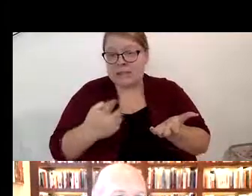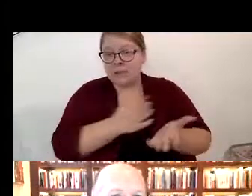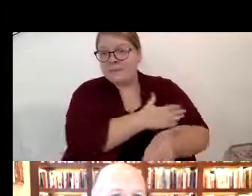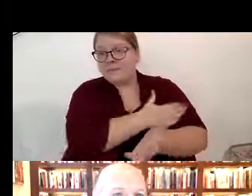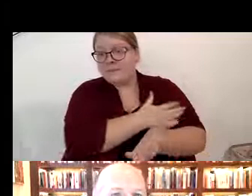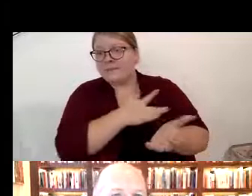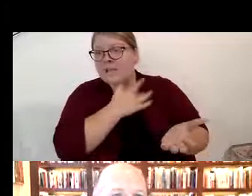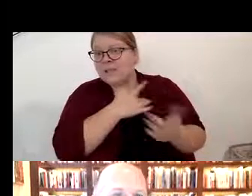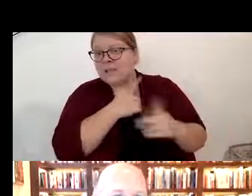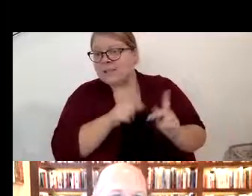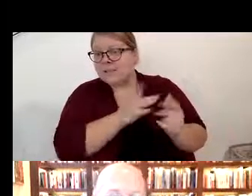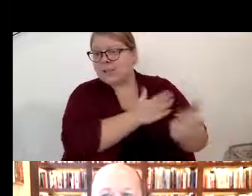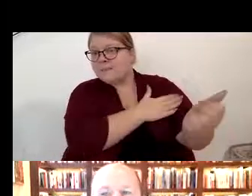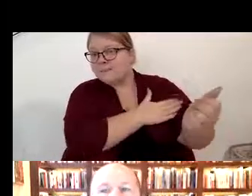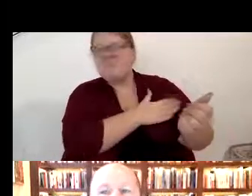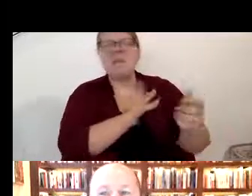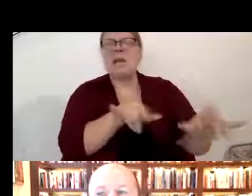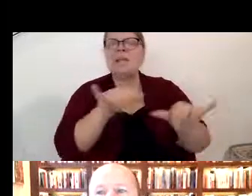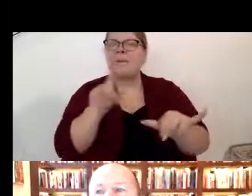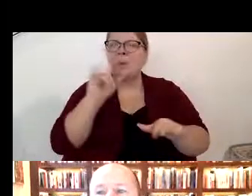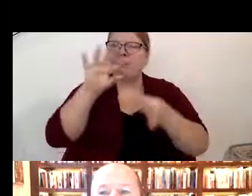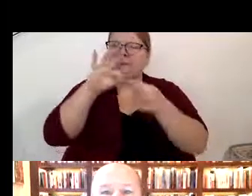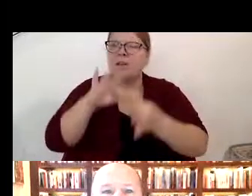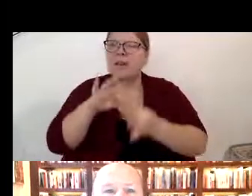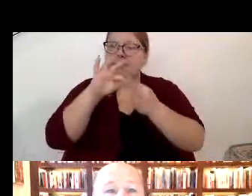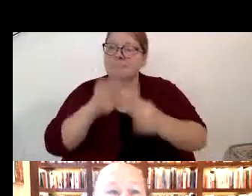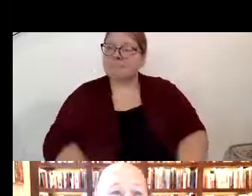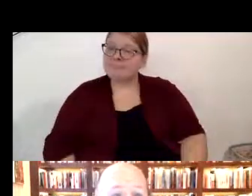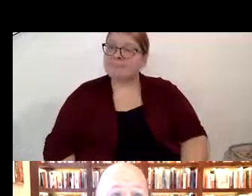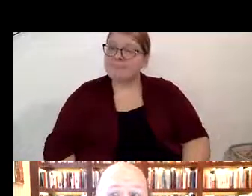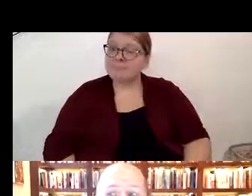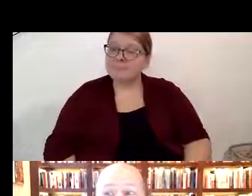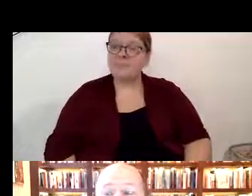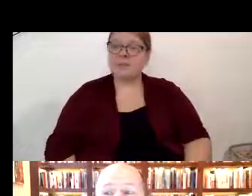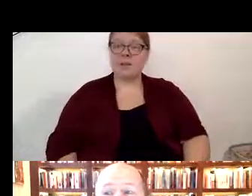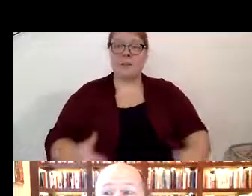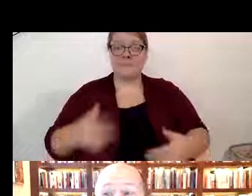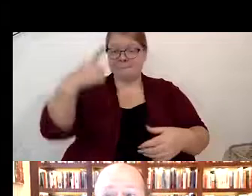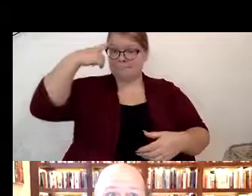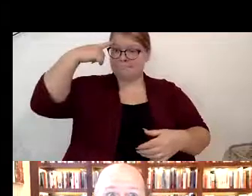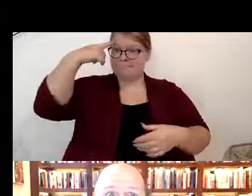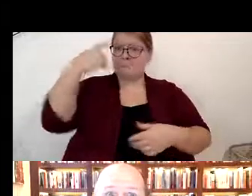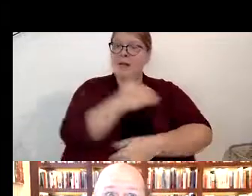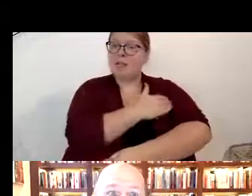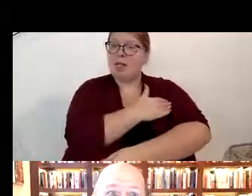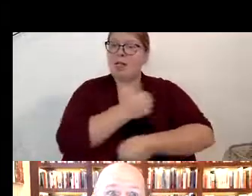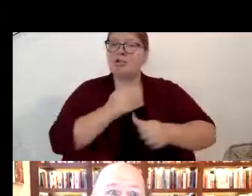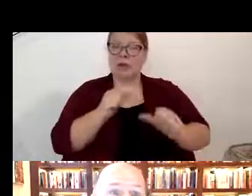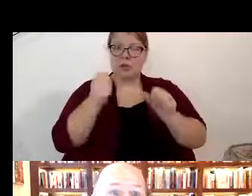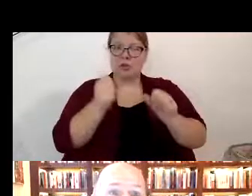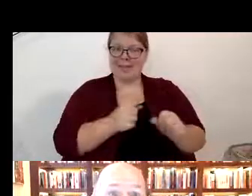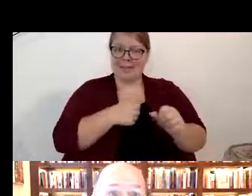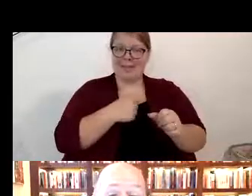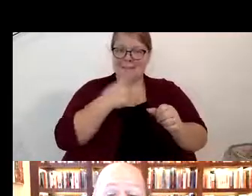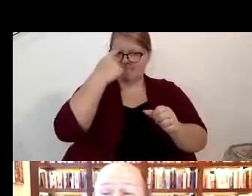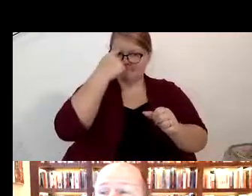I tell patients the same thing. Hey, you're trying to strengthen your muscles, stretch them, strain them, and that's